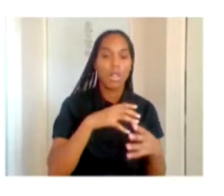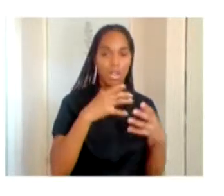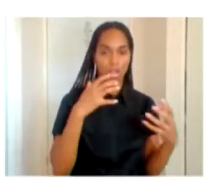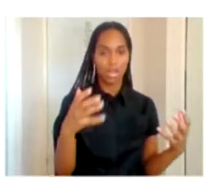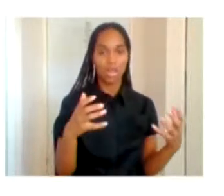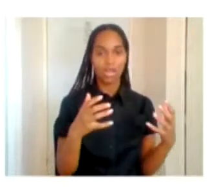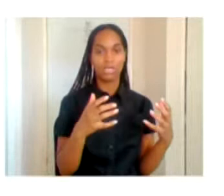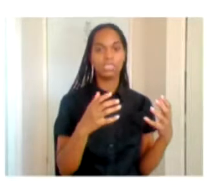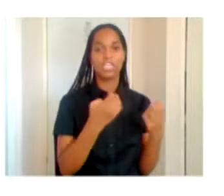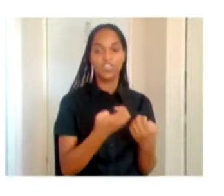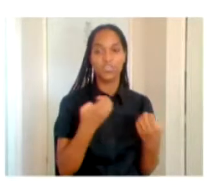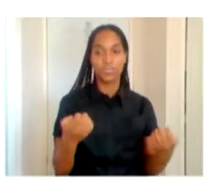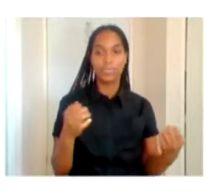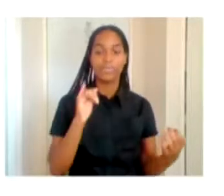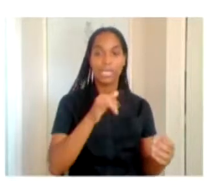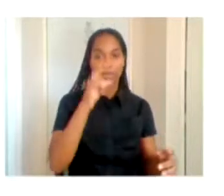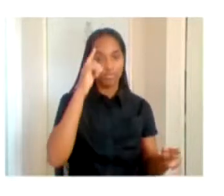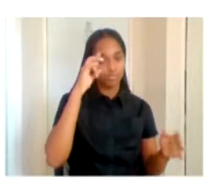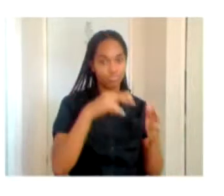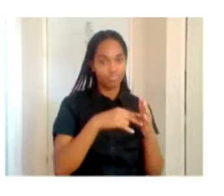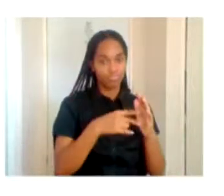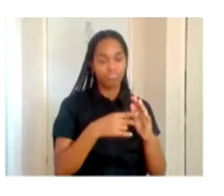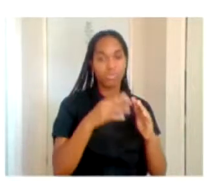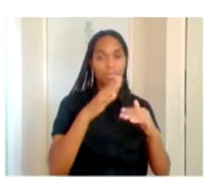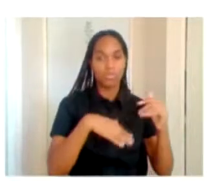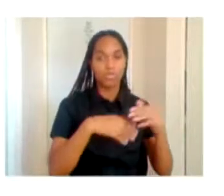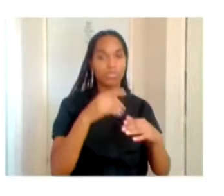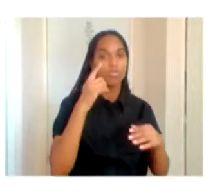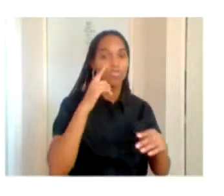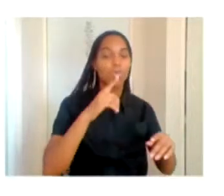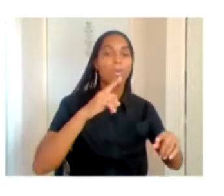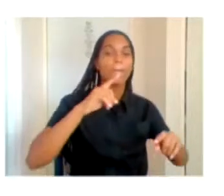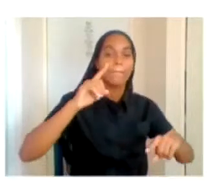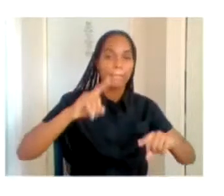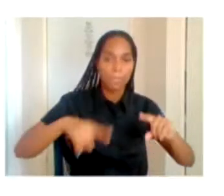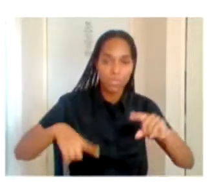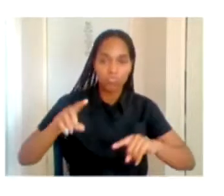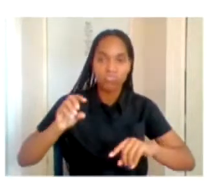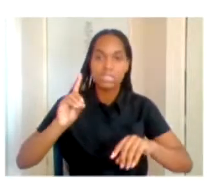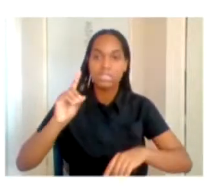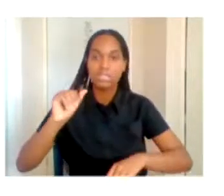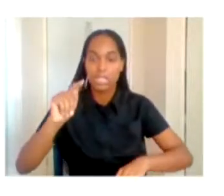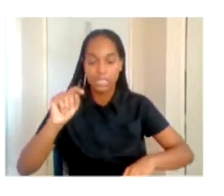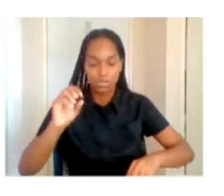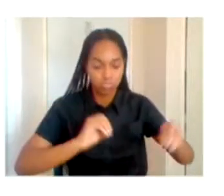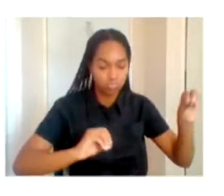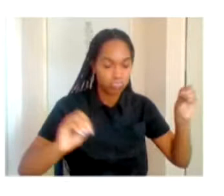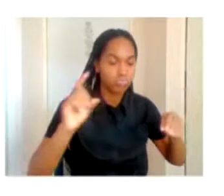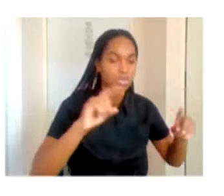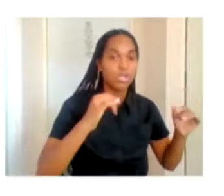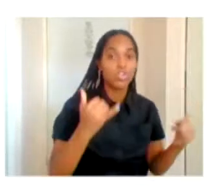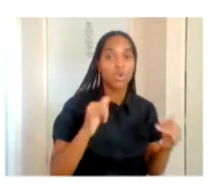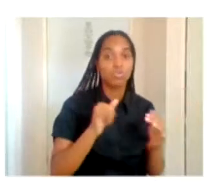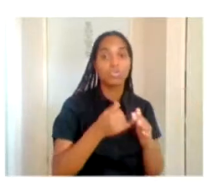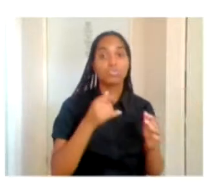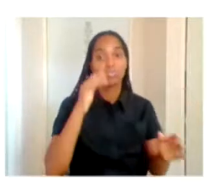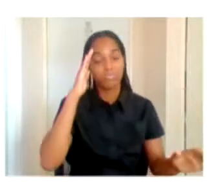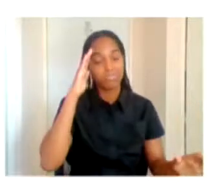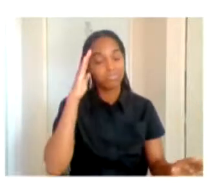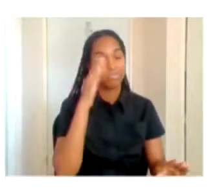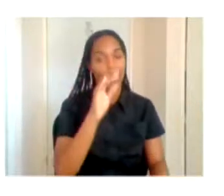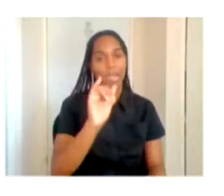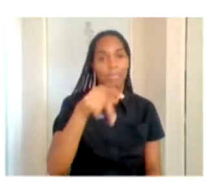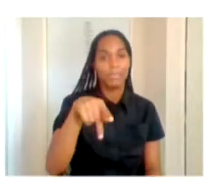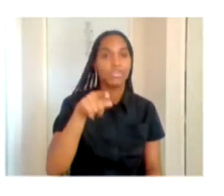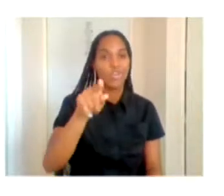very purpose-built for multiplexing, moving data around, things of that nature. Now it's all just IP. Your IT department knows how to